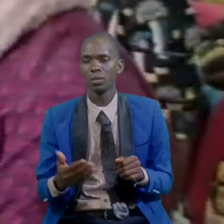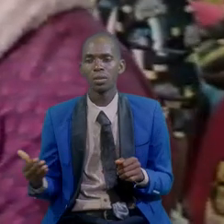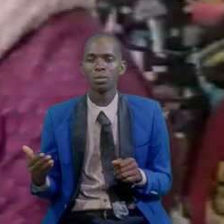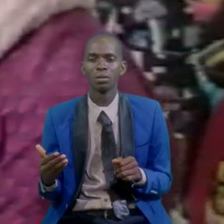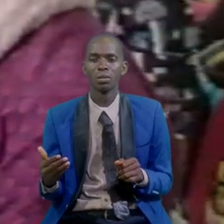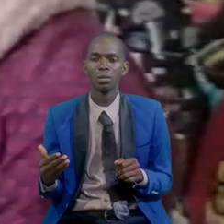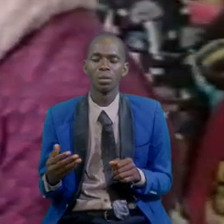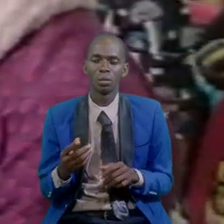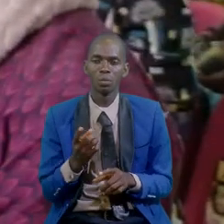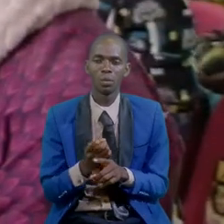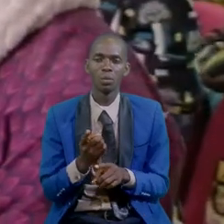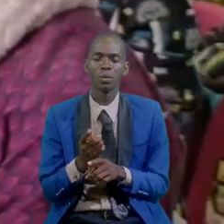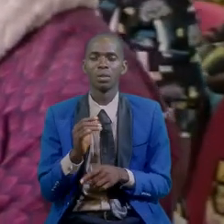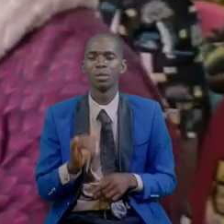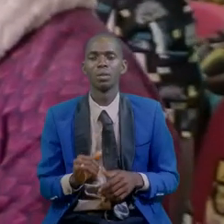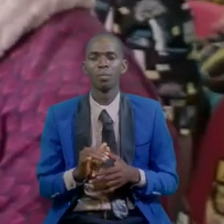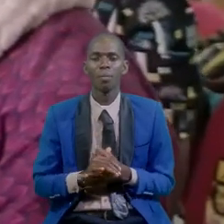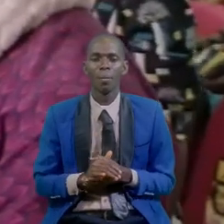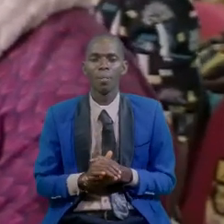everything in order